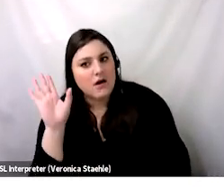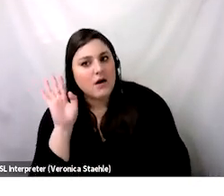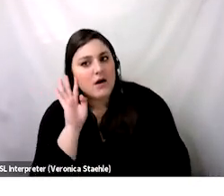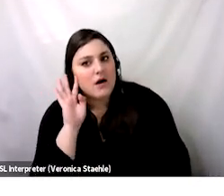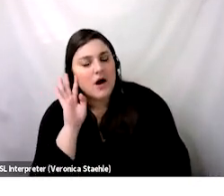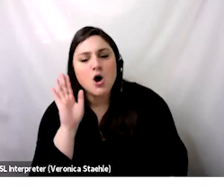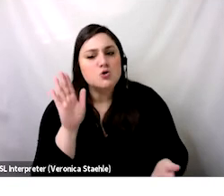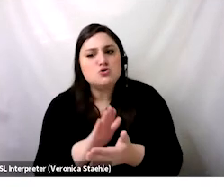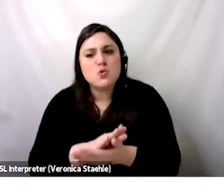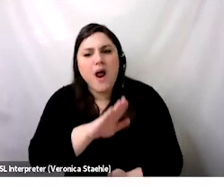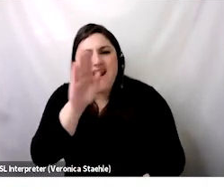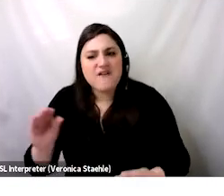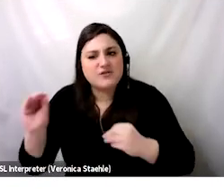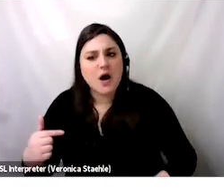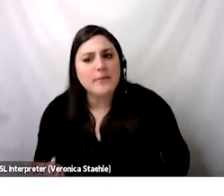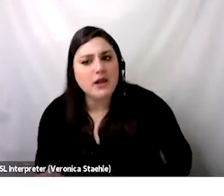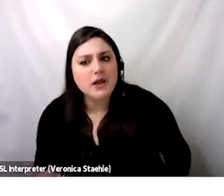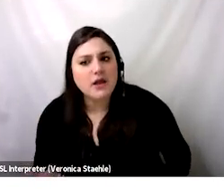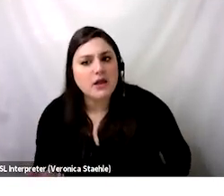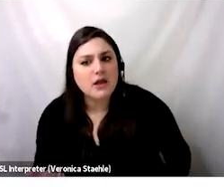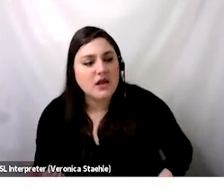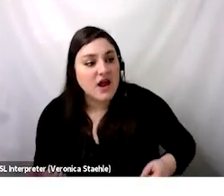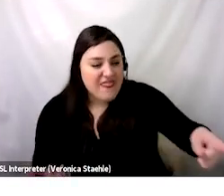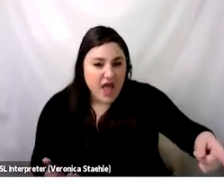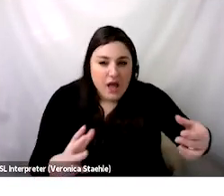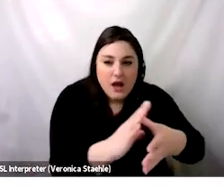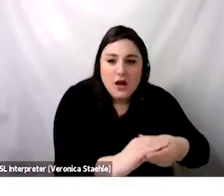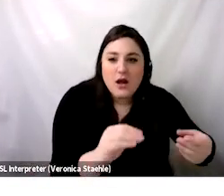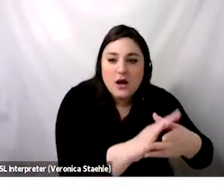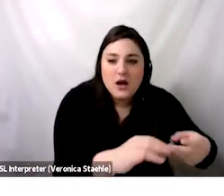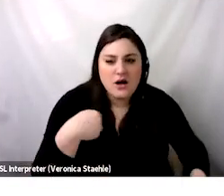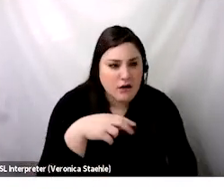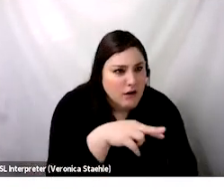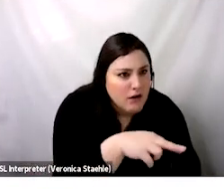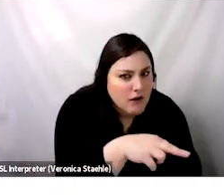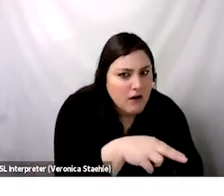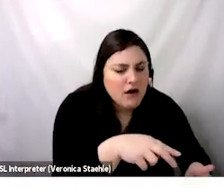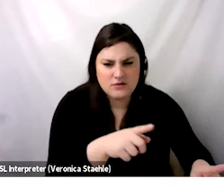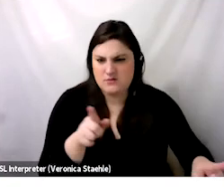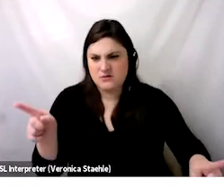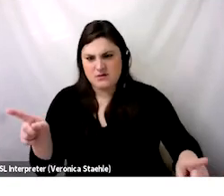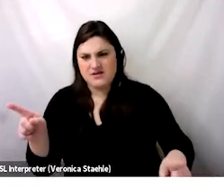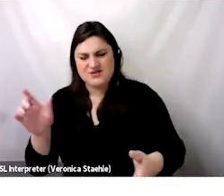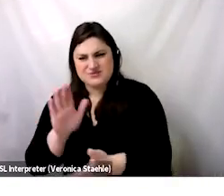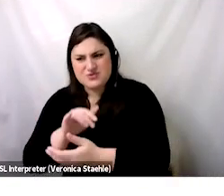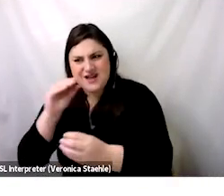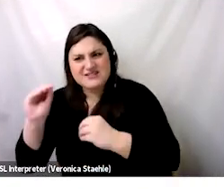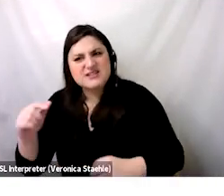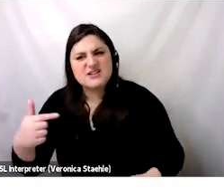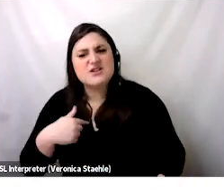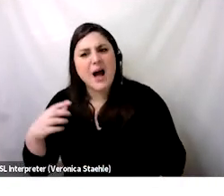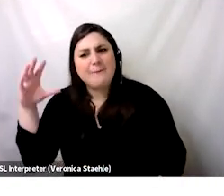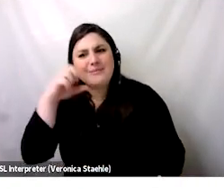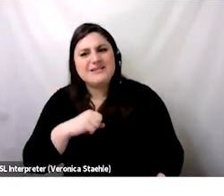stories. And that impacted me to start searching out, to find out, what am I all about? Where's